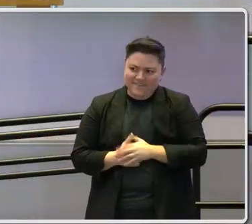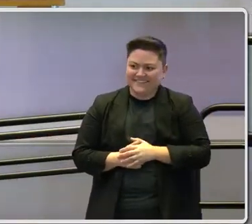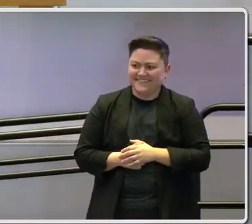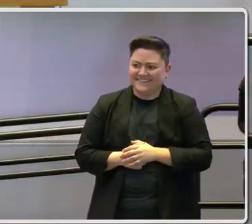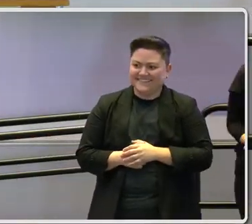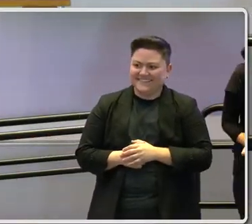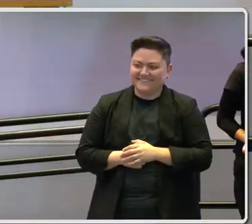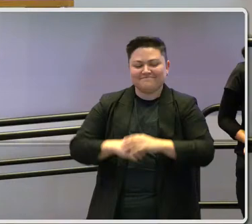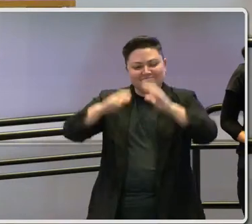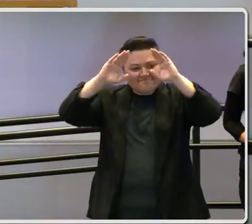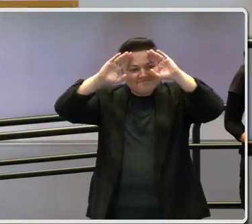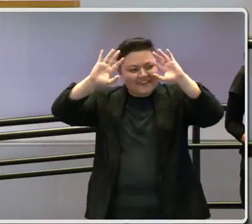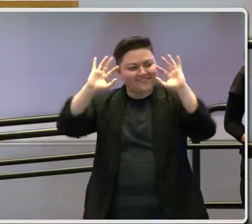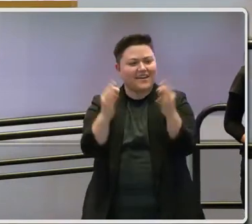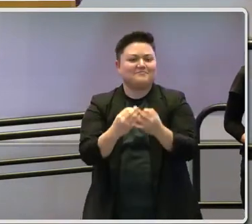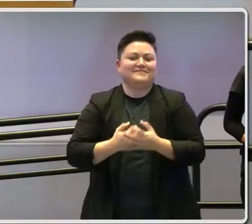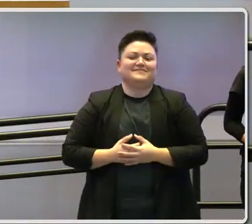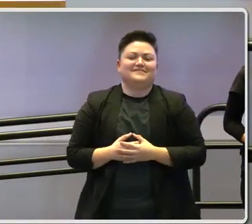Hi, family.